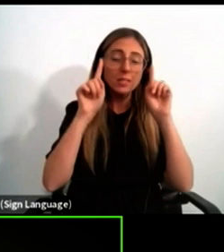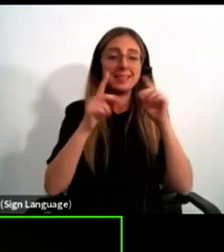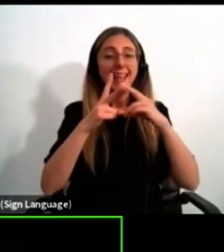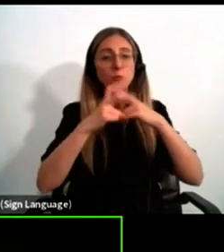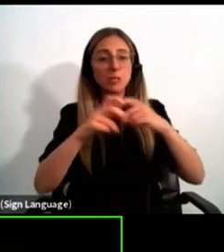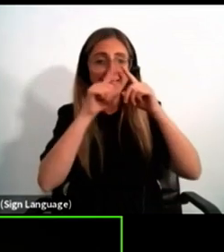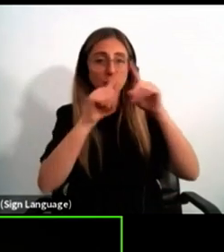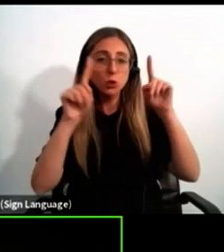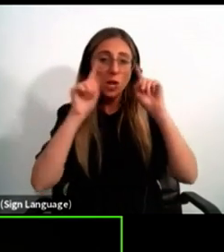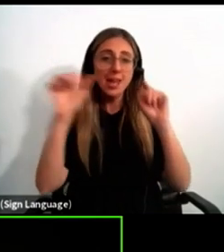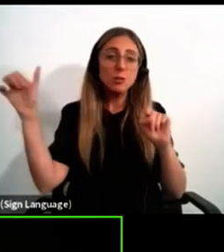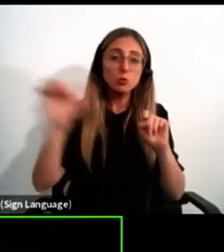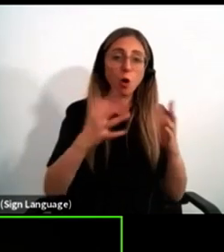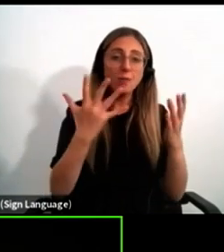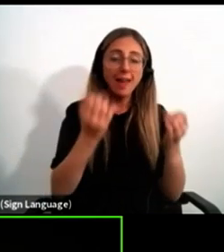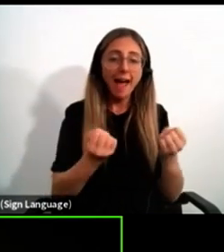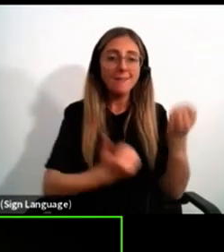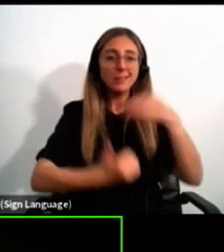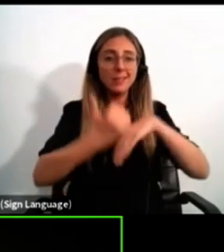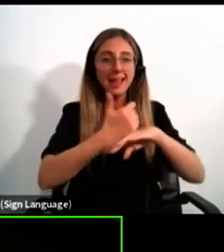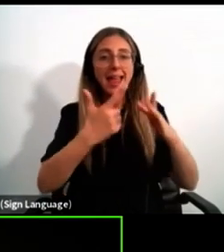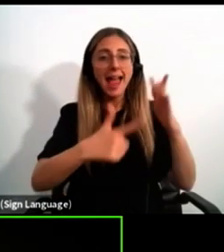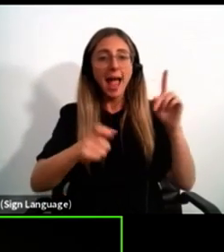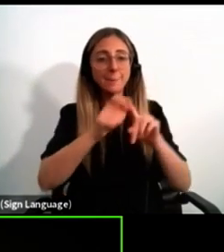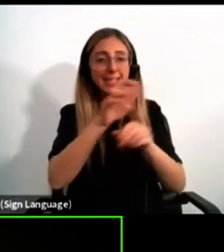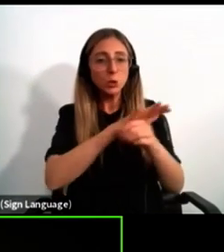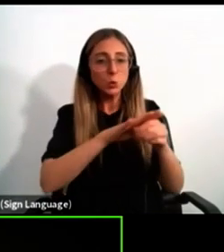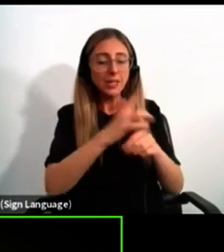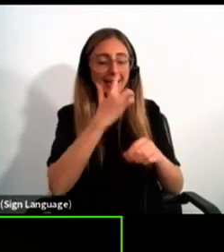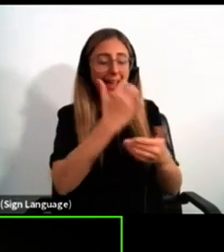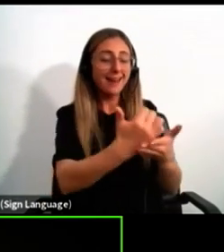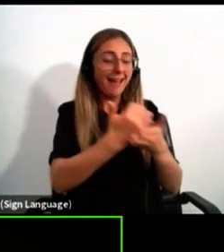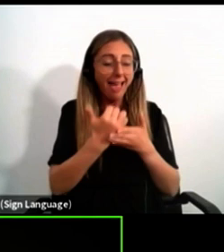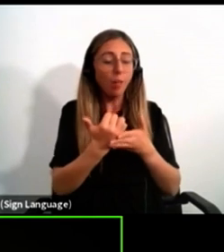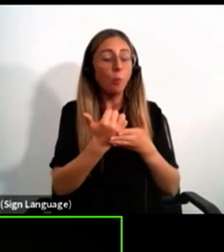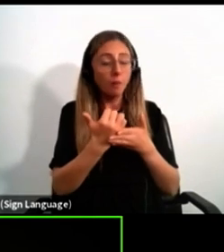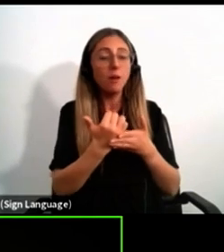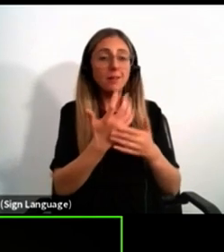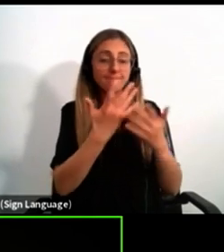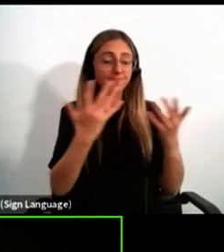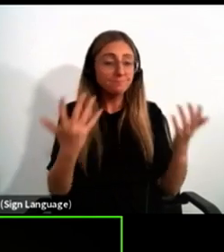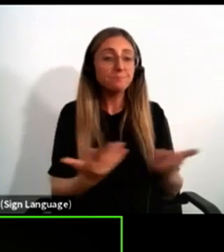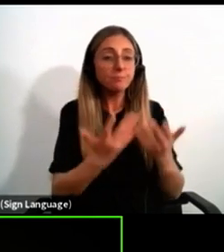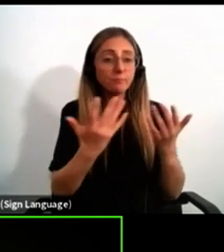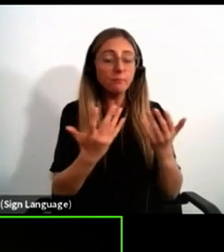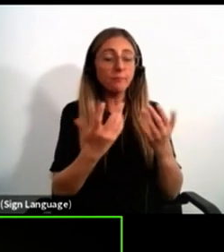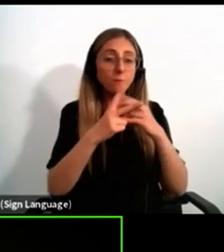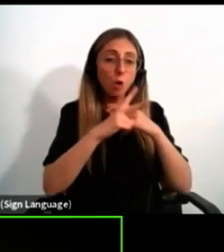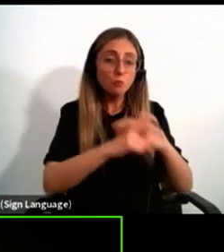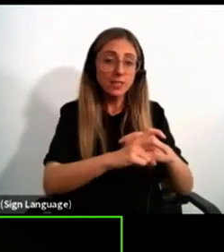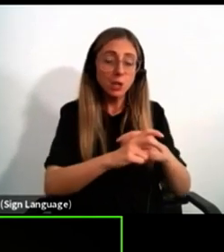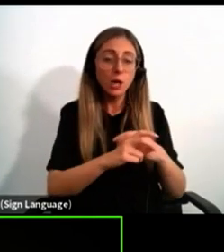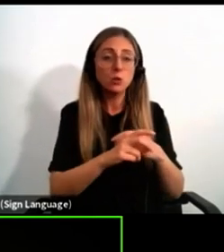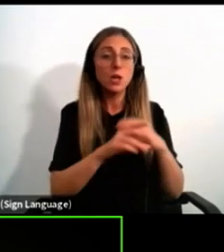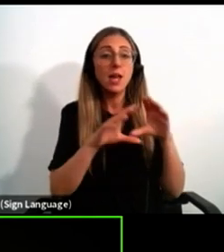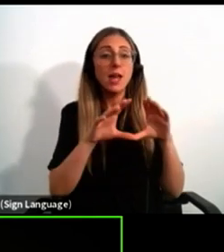have a full-fledged IP unit that can actually help address the novelty in the research and then prevent